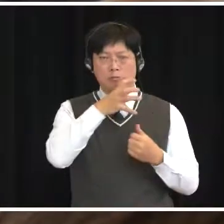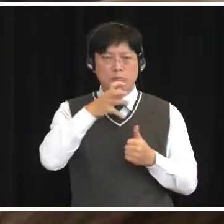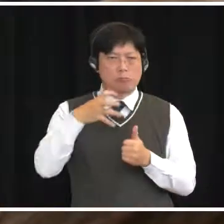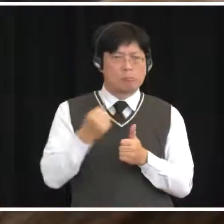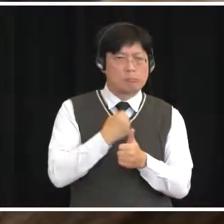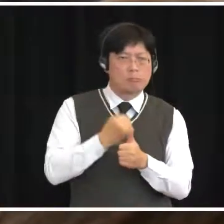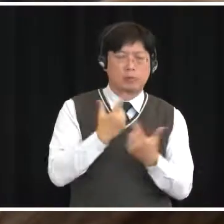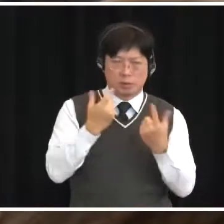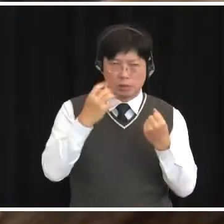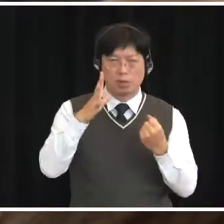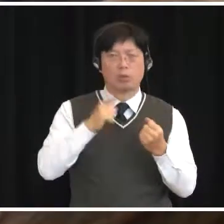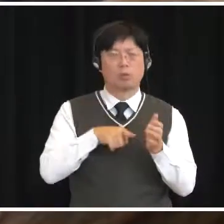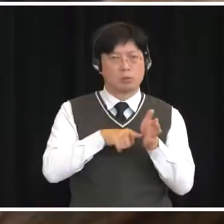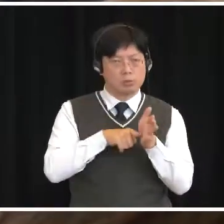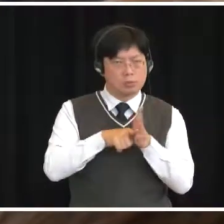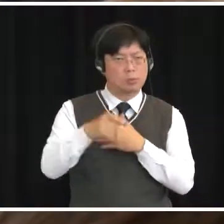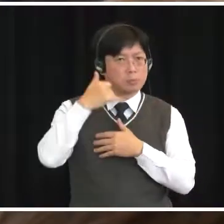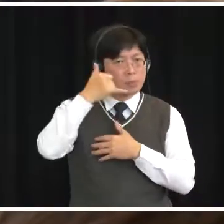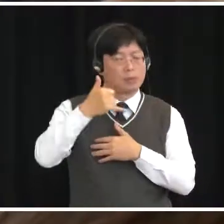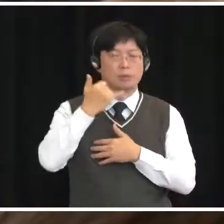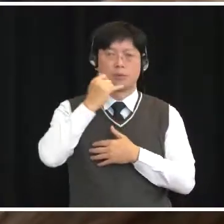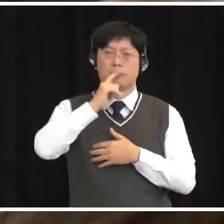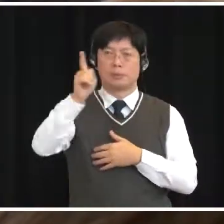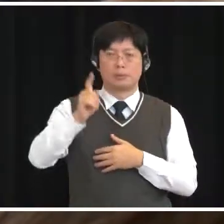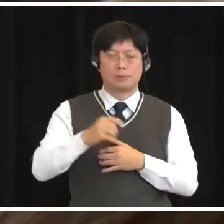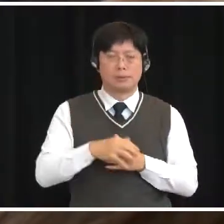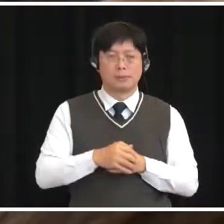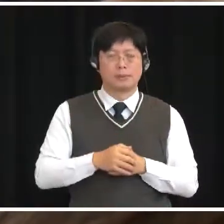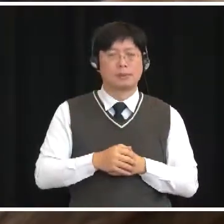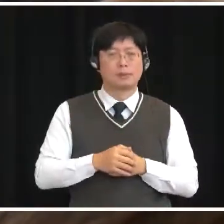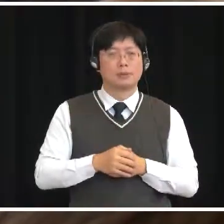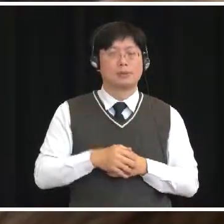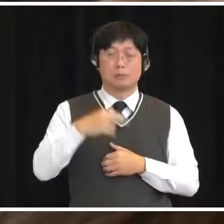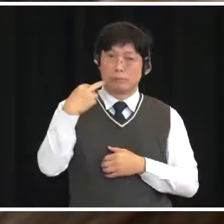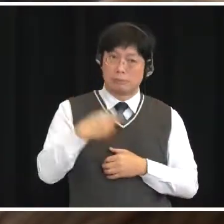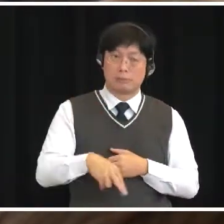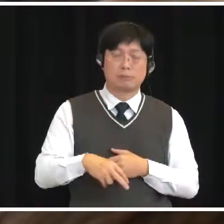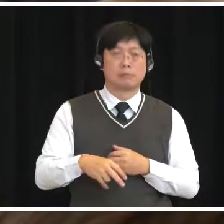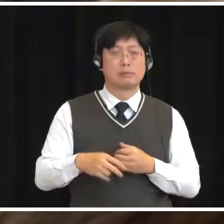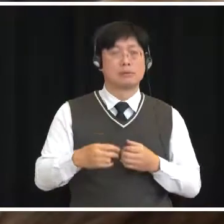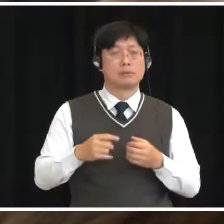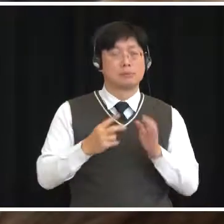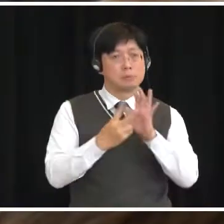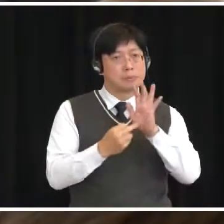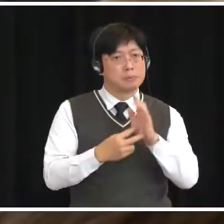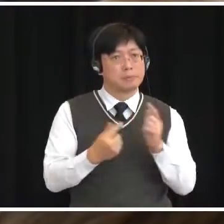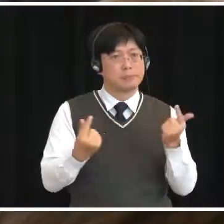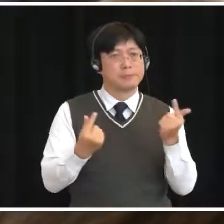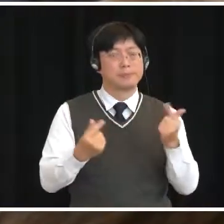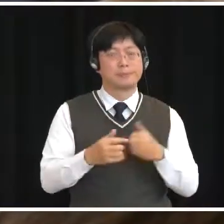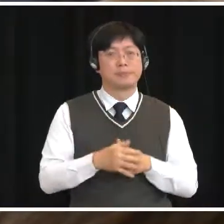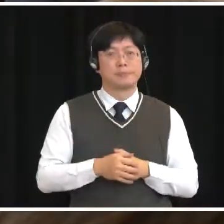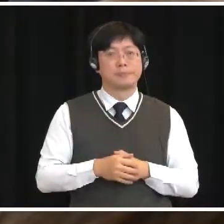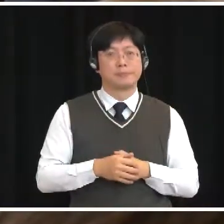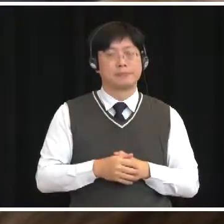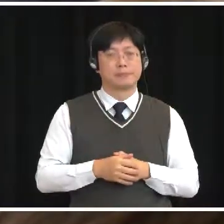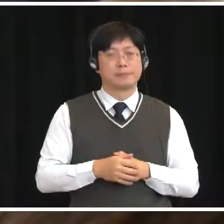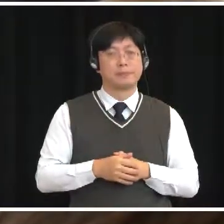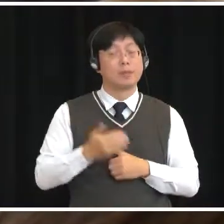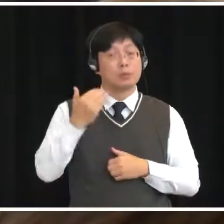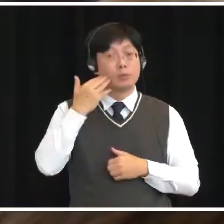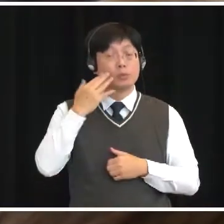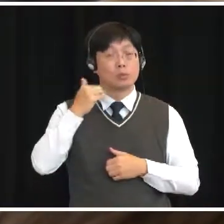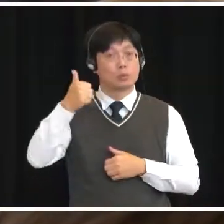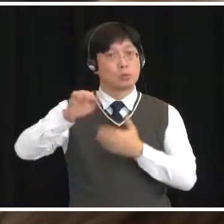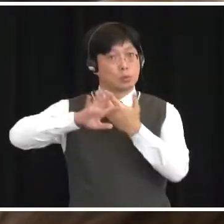a more passive manner, there's the 113 hotline. If students are bullied or